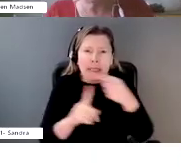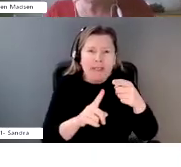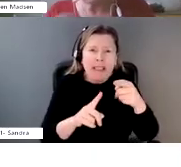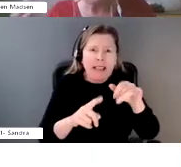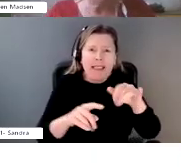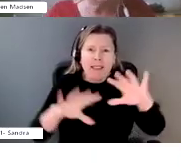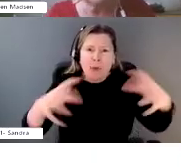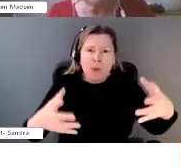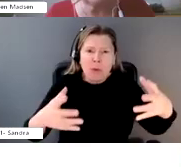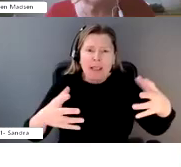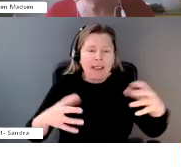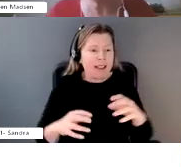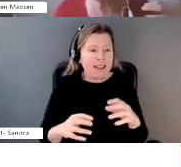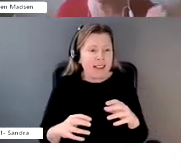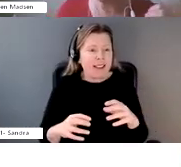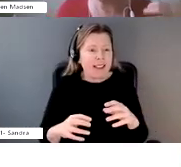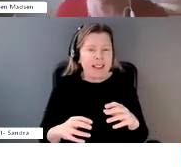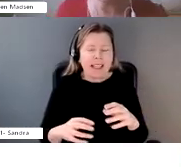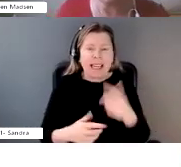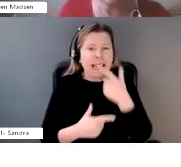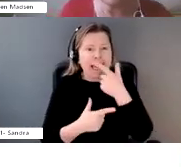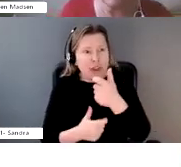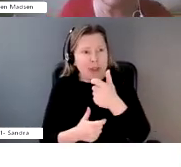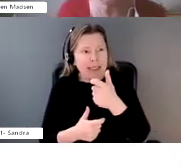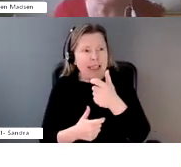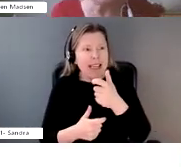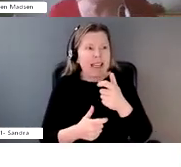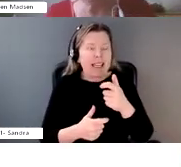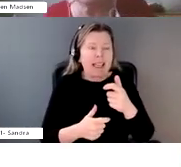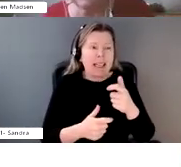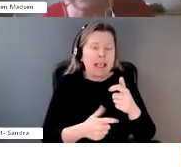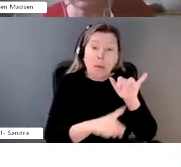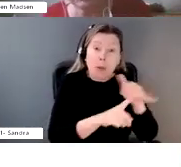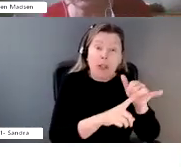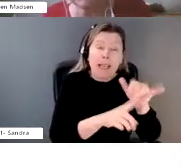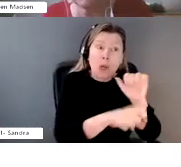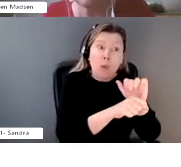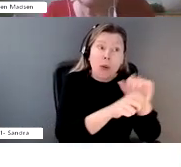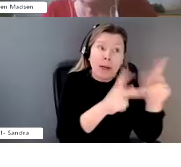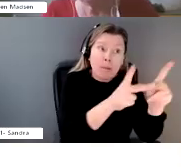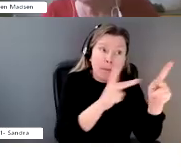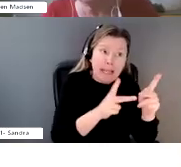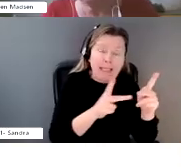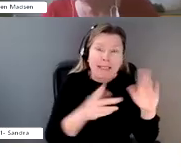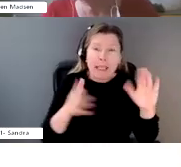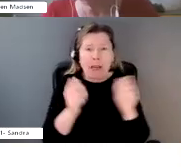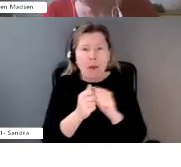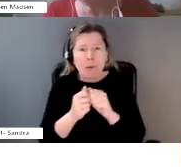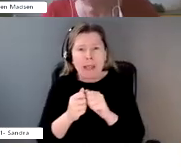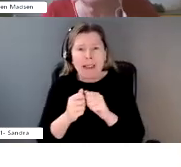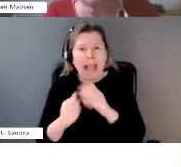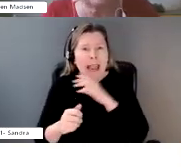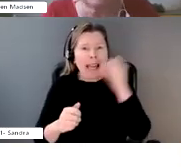that how it differs from bullying in the workplace and other age groups. So it's